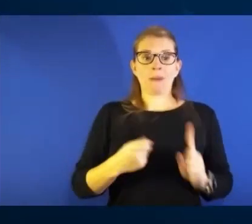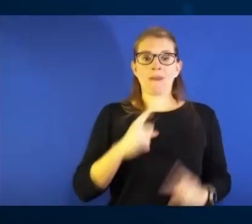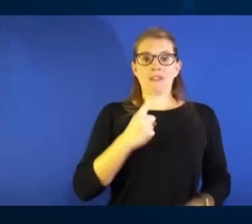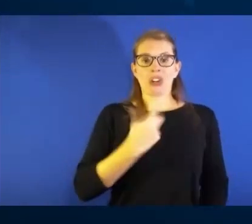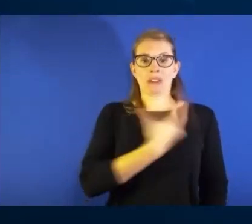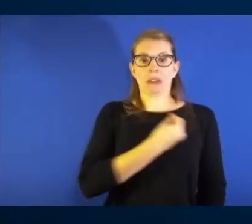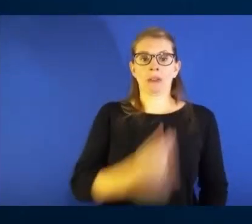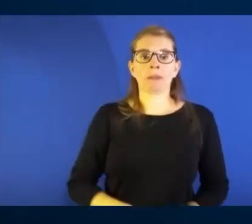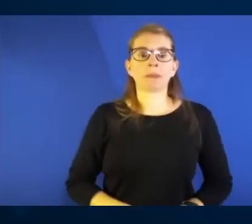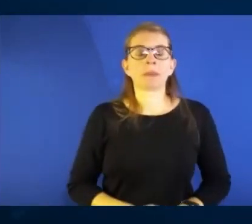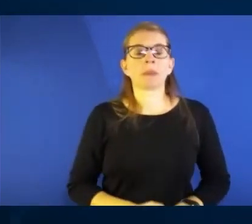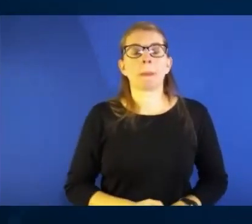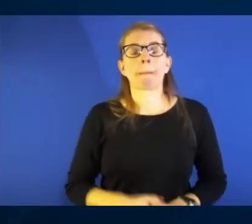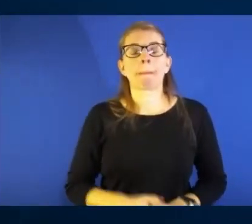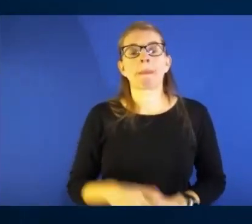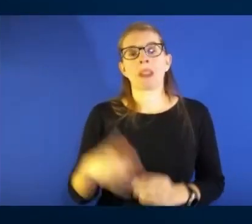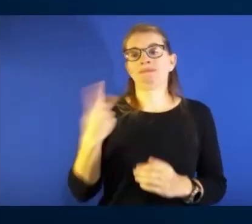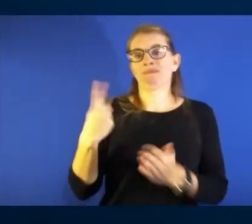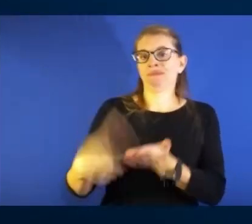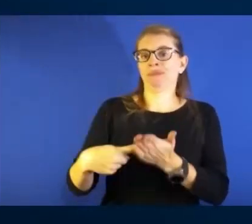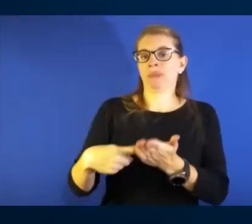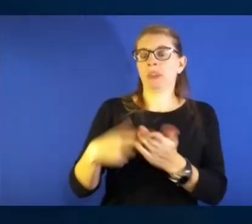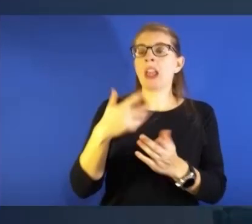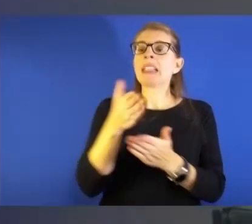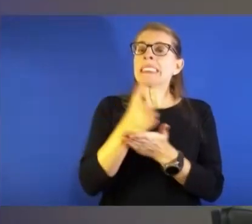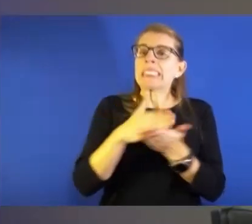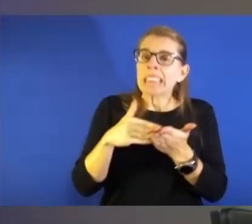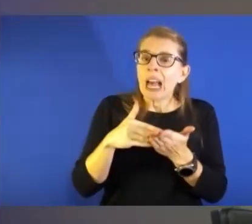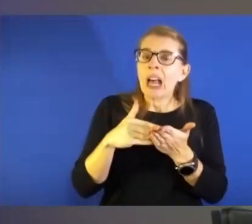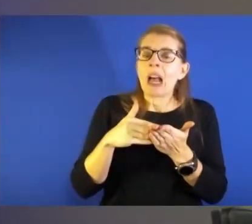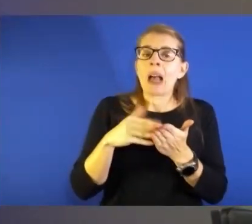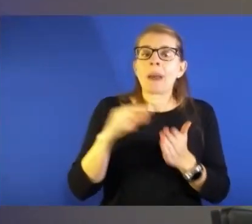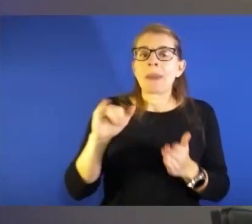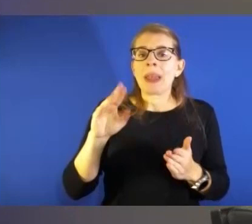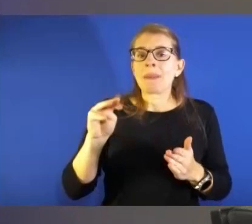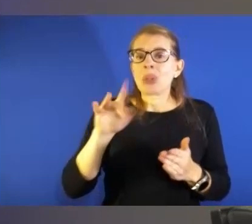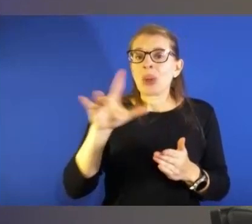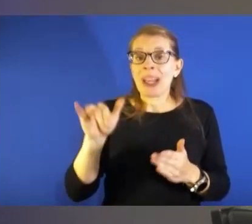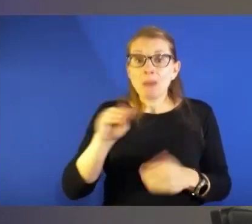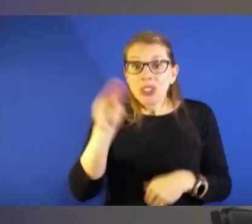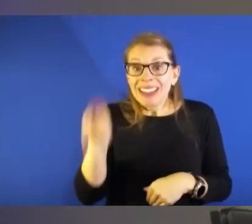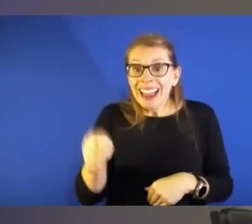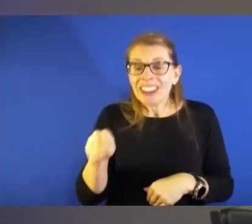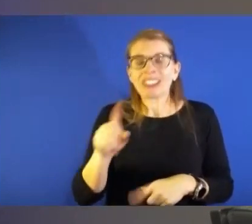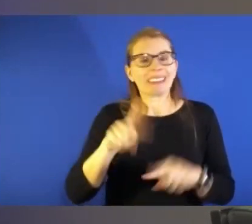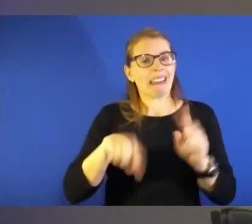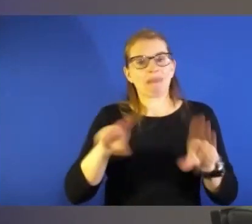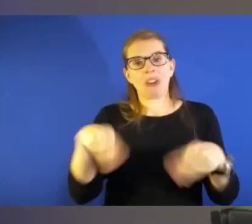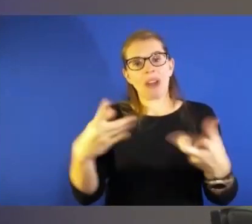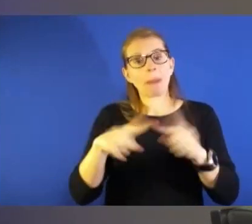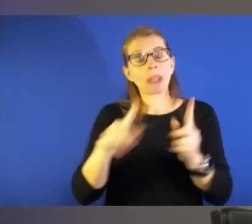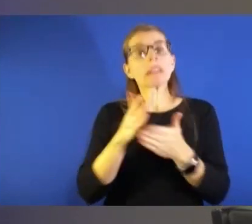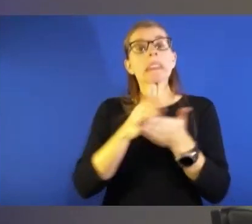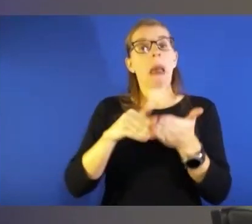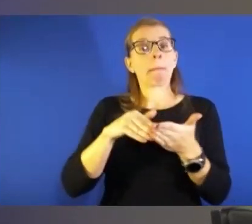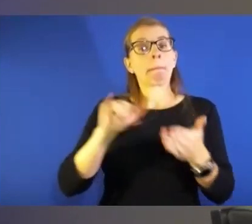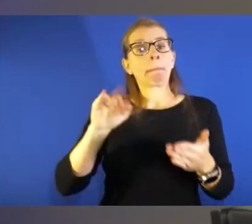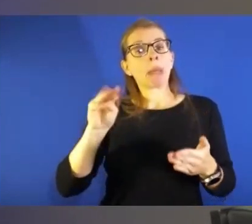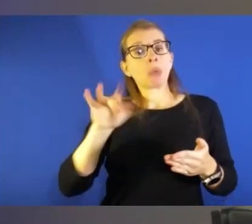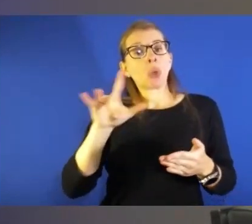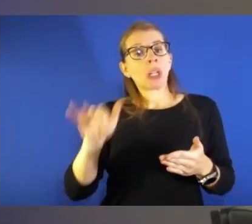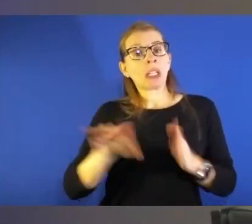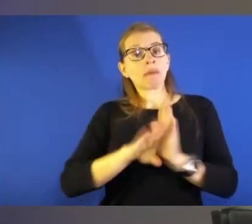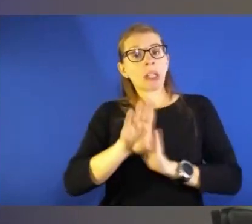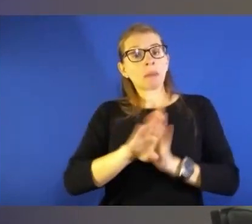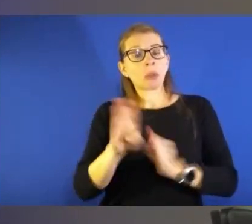talked about this all along, that you do have some, I'm not going to be able to give you a percentage, but I think we know that you're going to have some immunity develop within that couple of